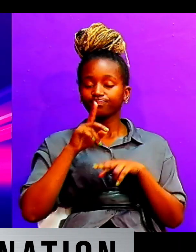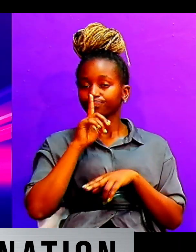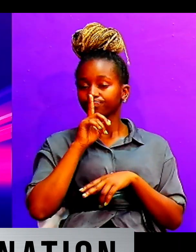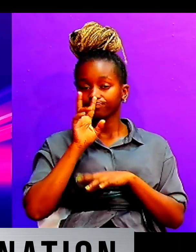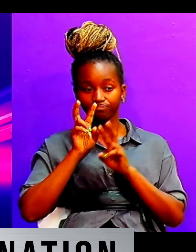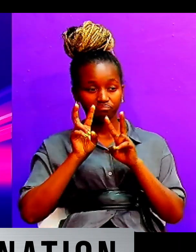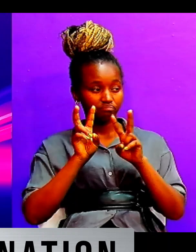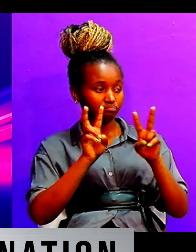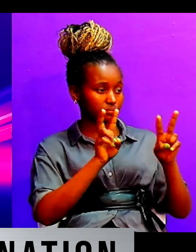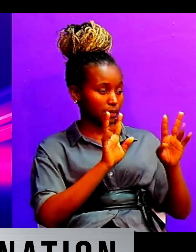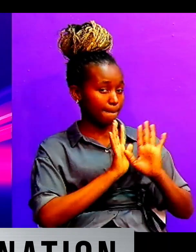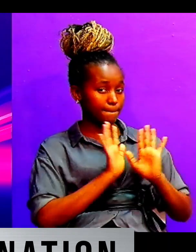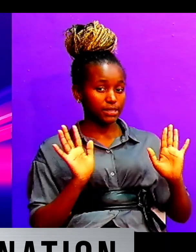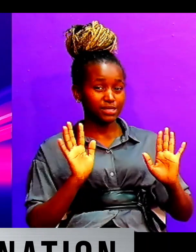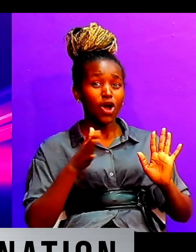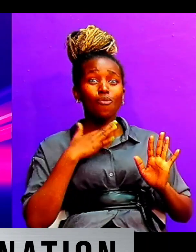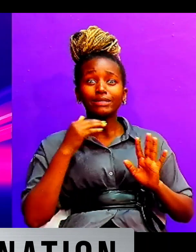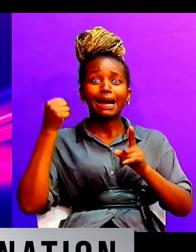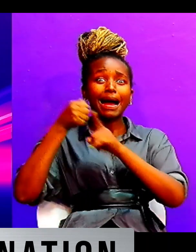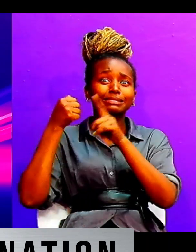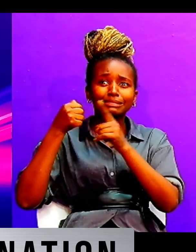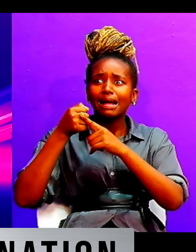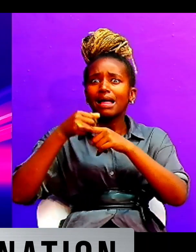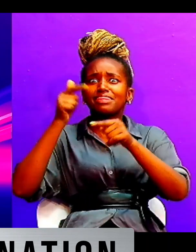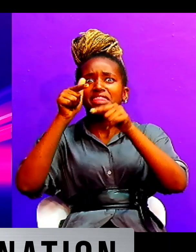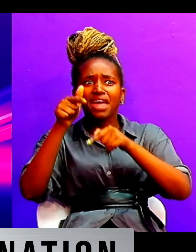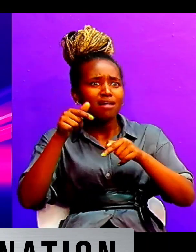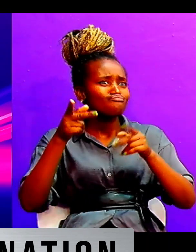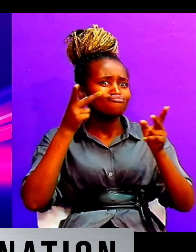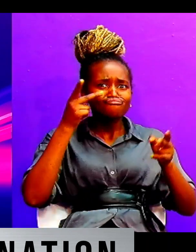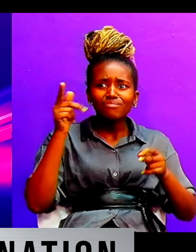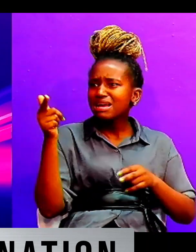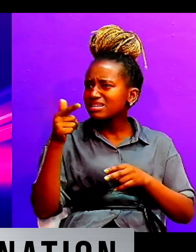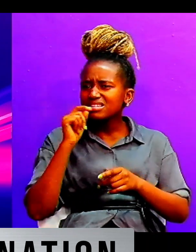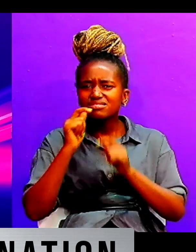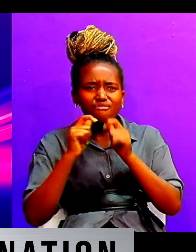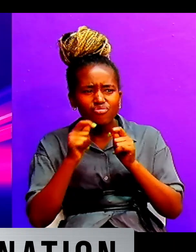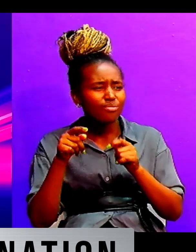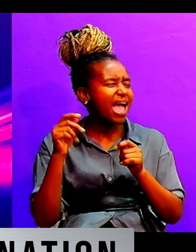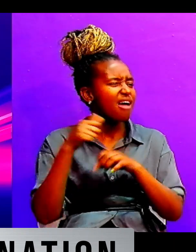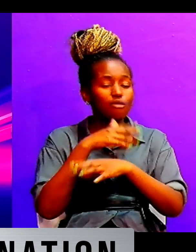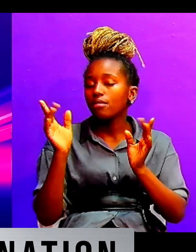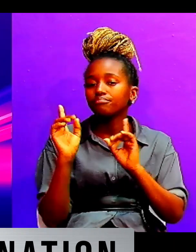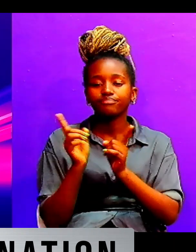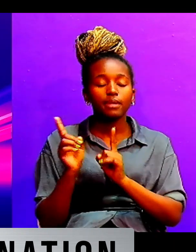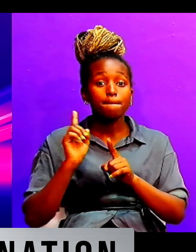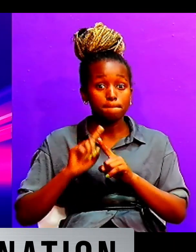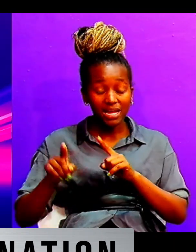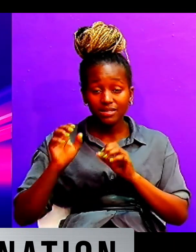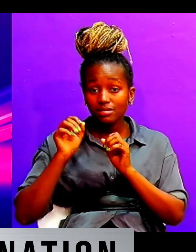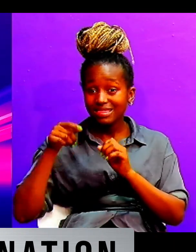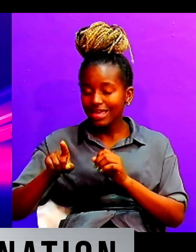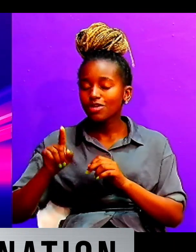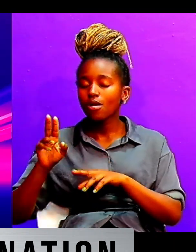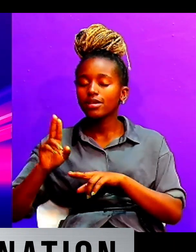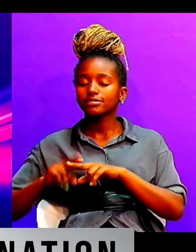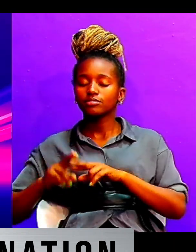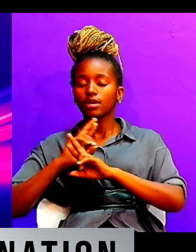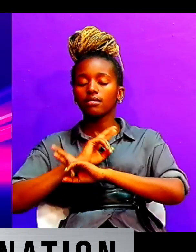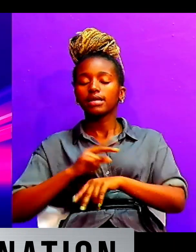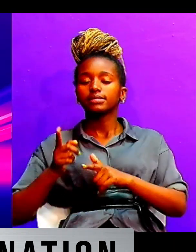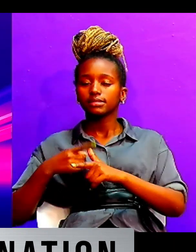They might not be the people who are really good on cameras, but maybe in the back end, they are doing something useful.